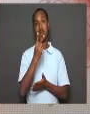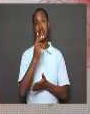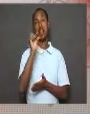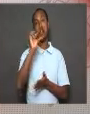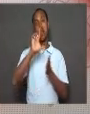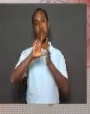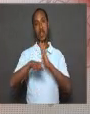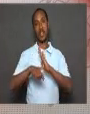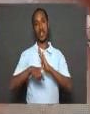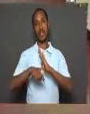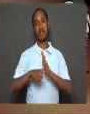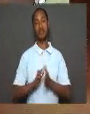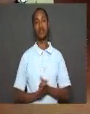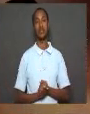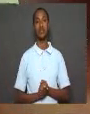few minutes.